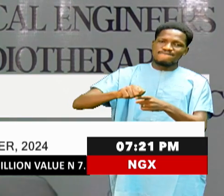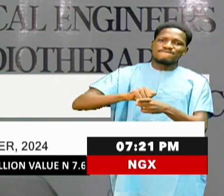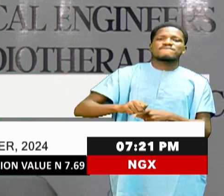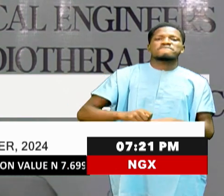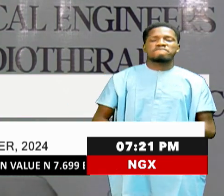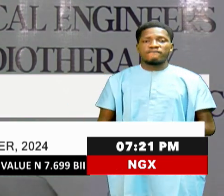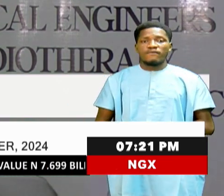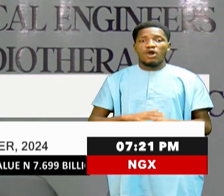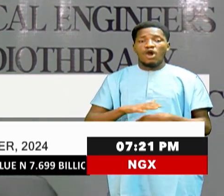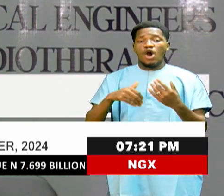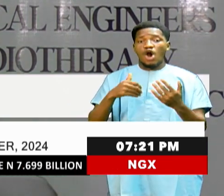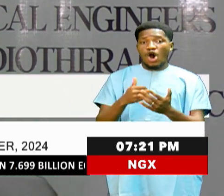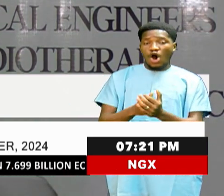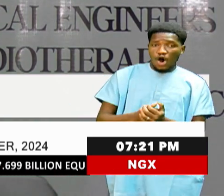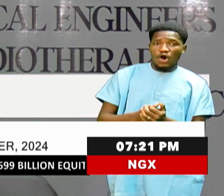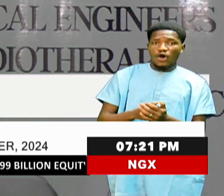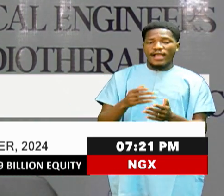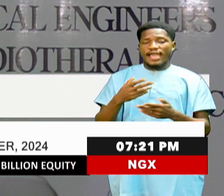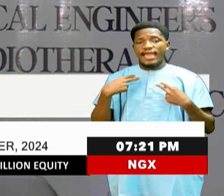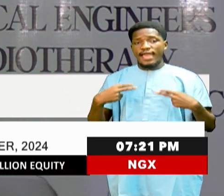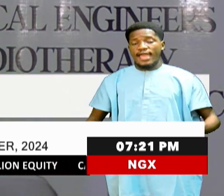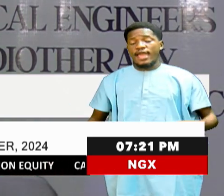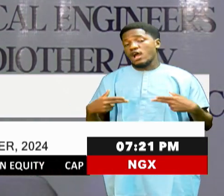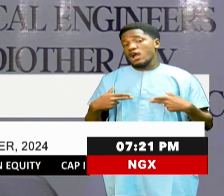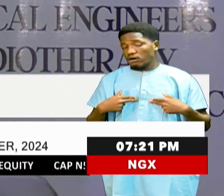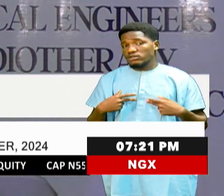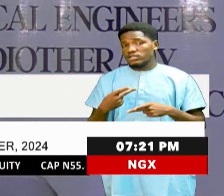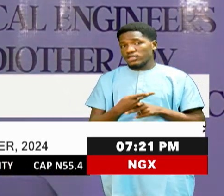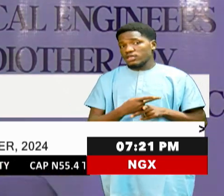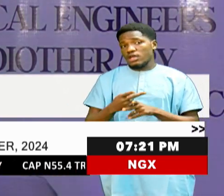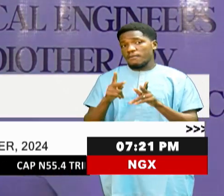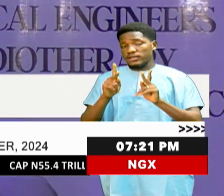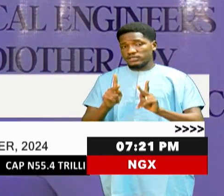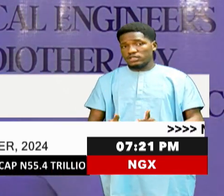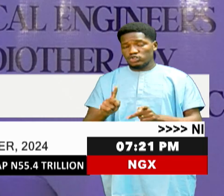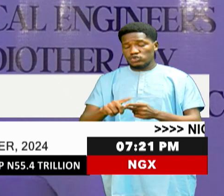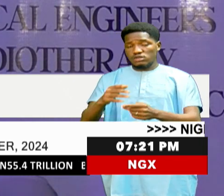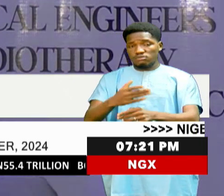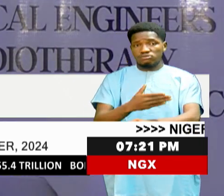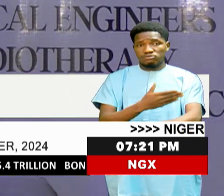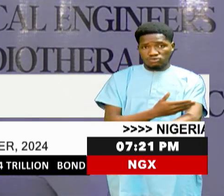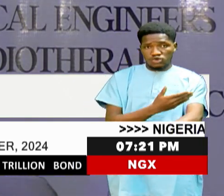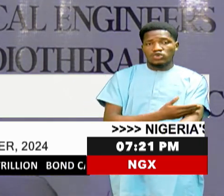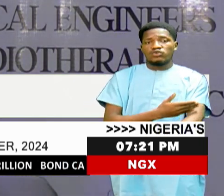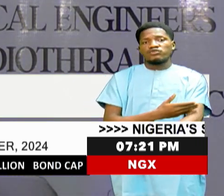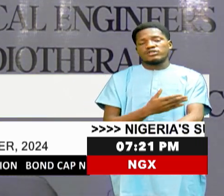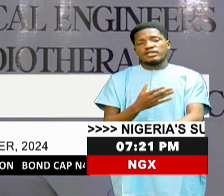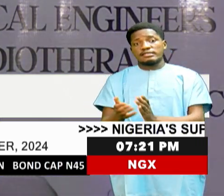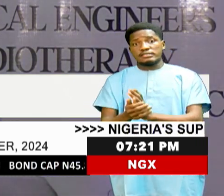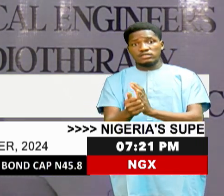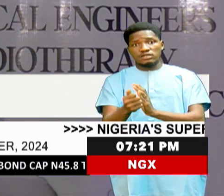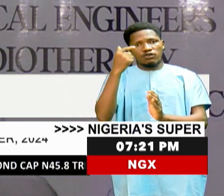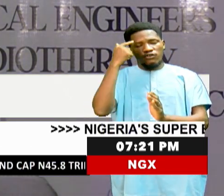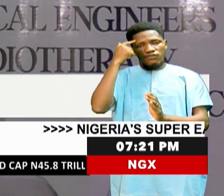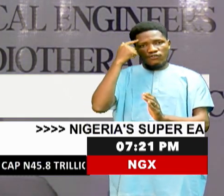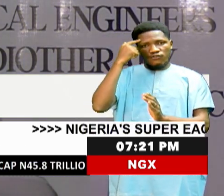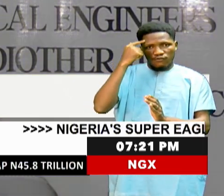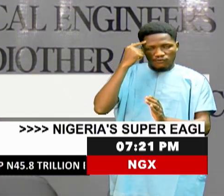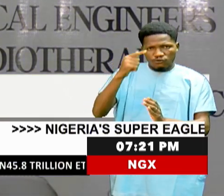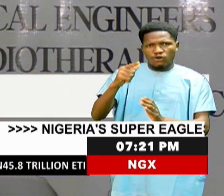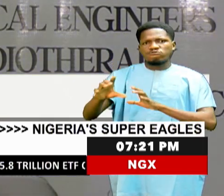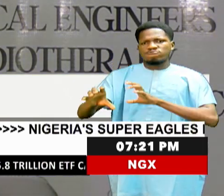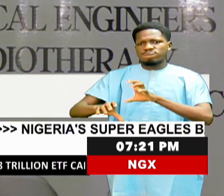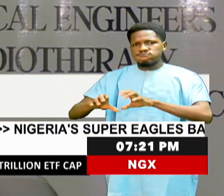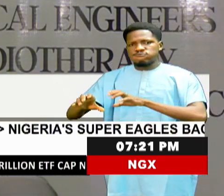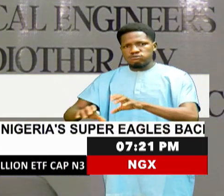personnel with a view to improve their capacity for greater productivity and optimal performance